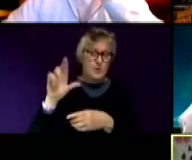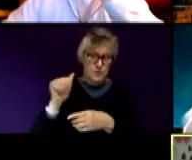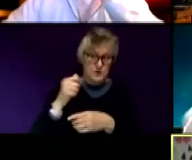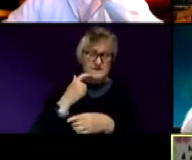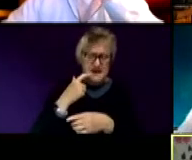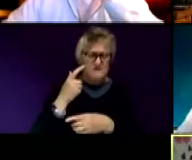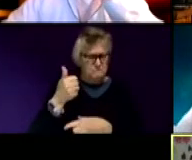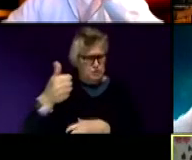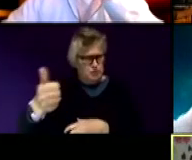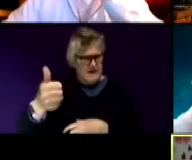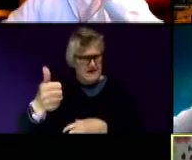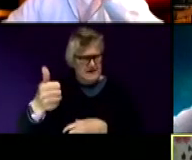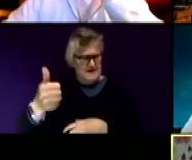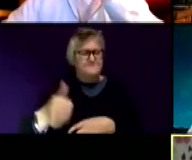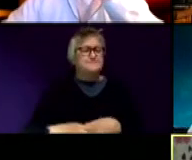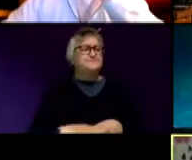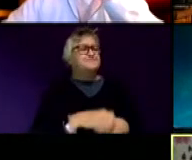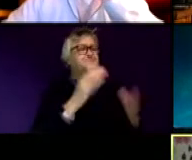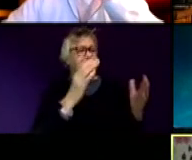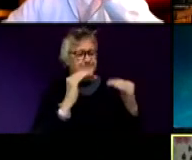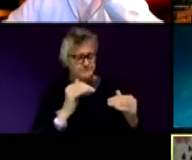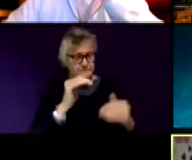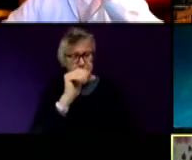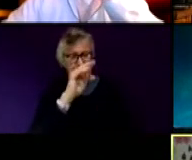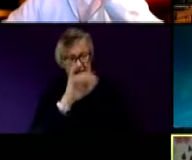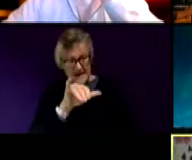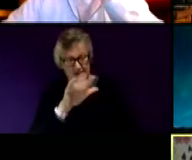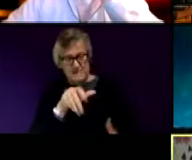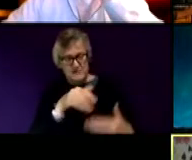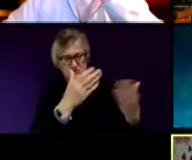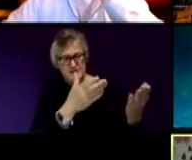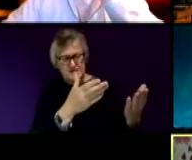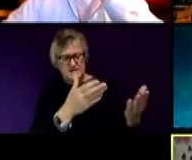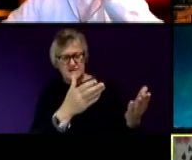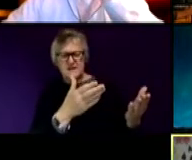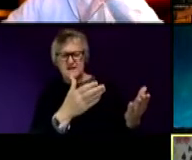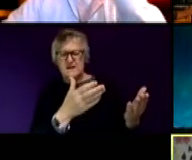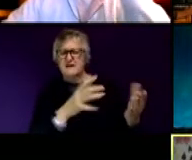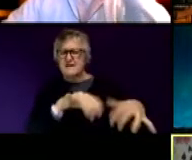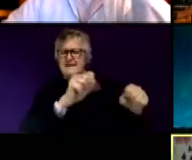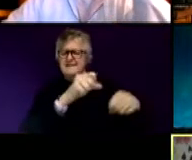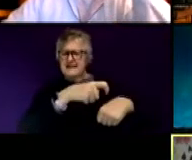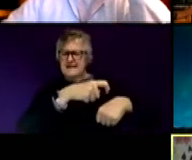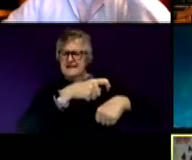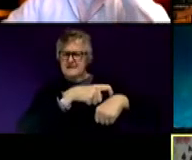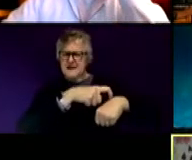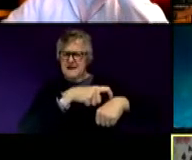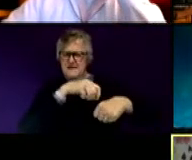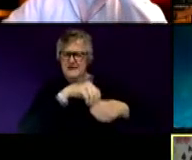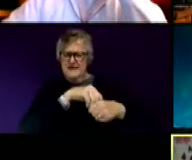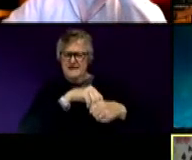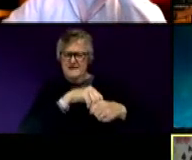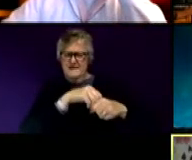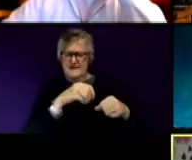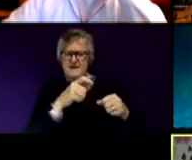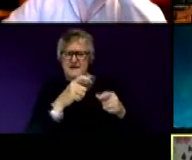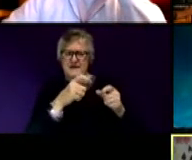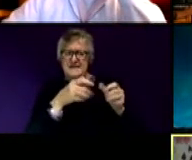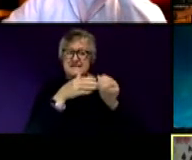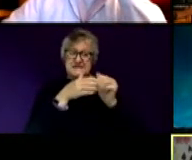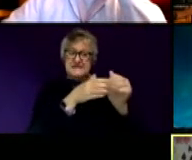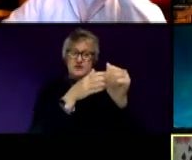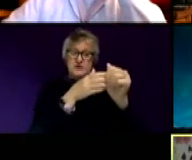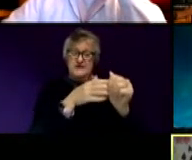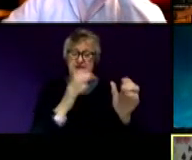And Amy has suggested that there's a time created in the steering committee that could be called for operational